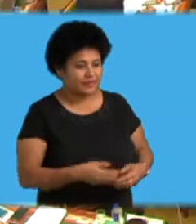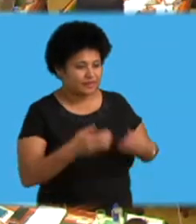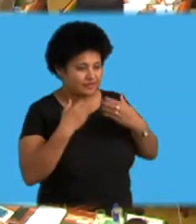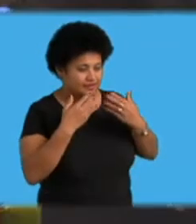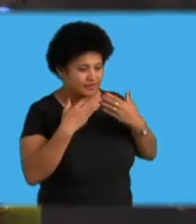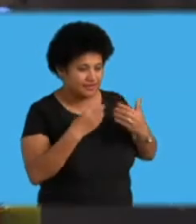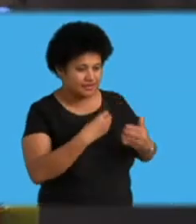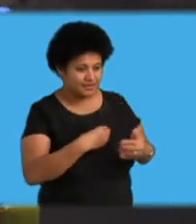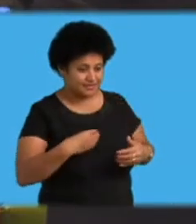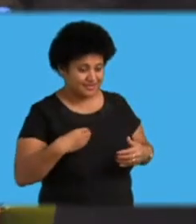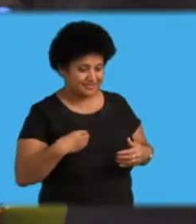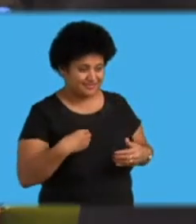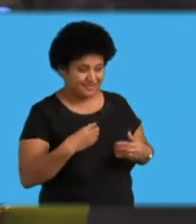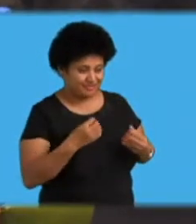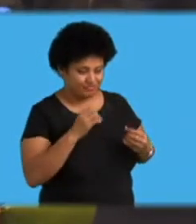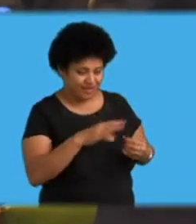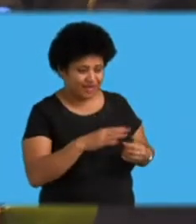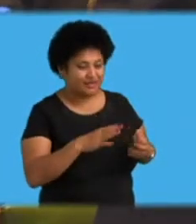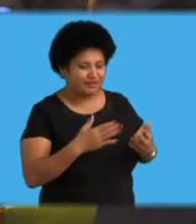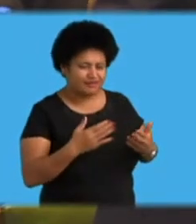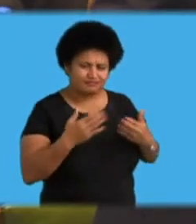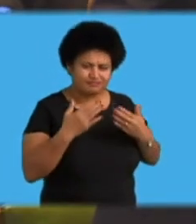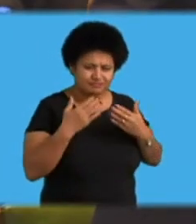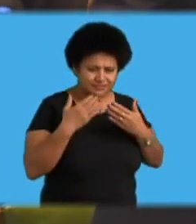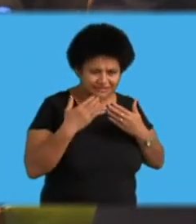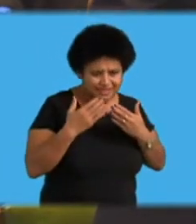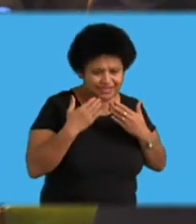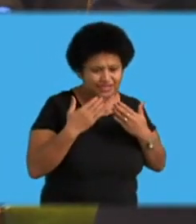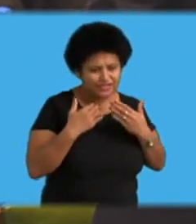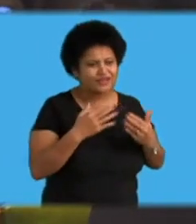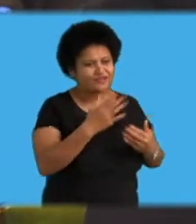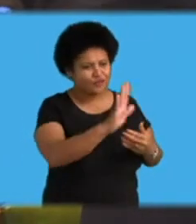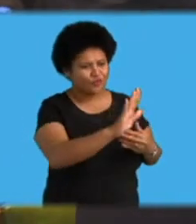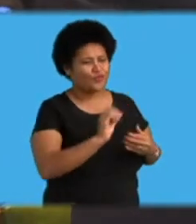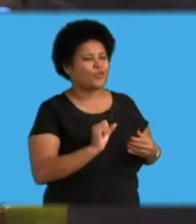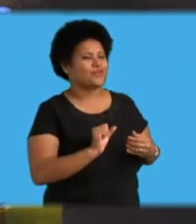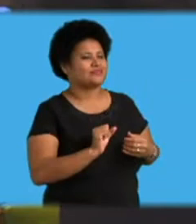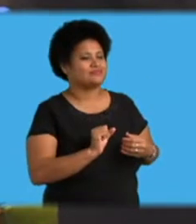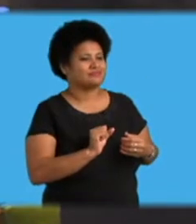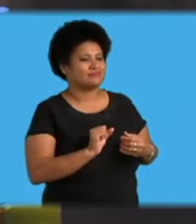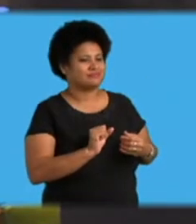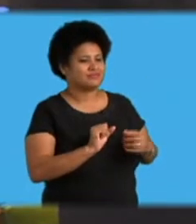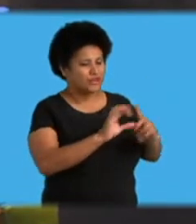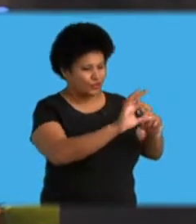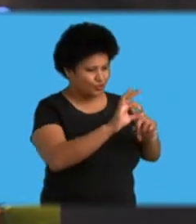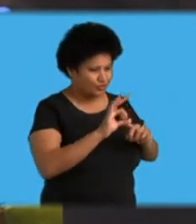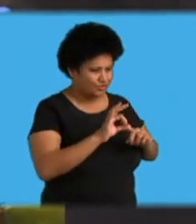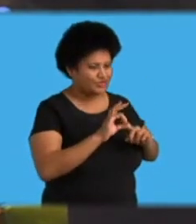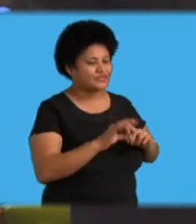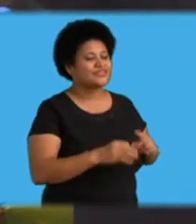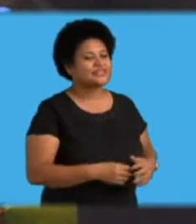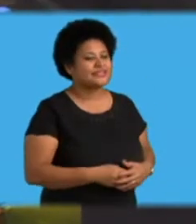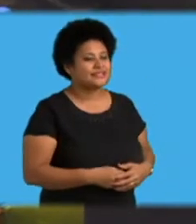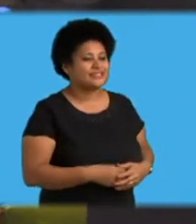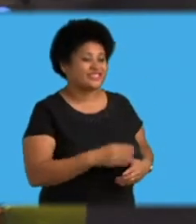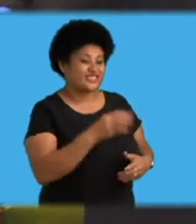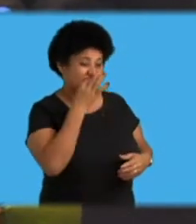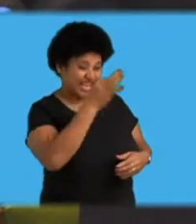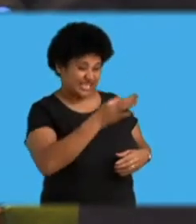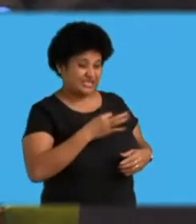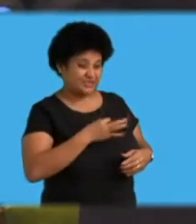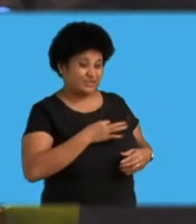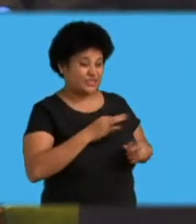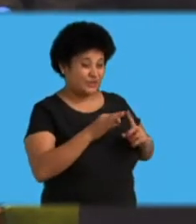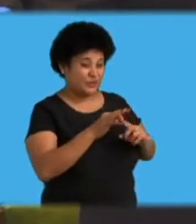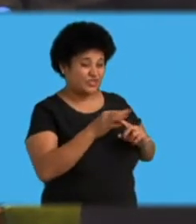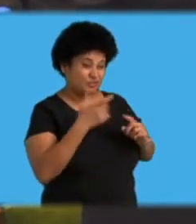Honourable Madam Speaker, I want to thank the Honourable Kumar for asking this question. She has asked this question because she understands